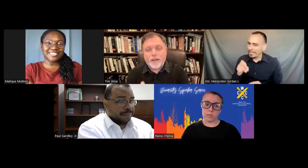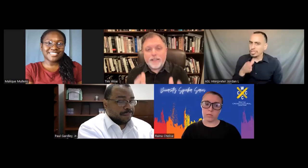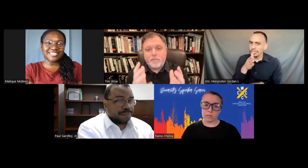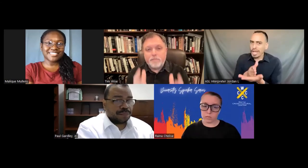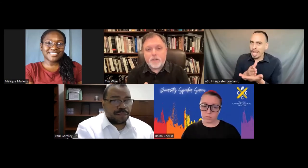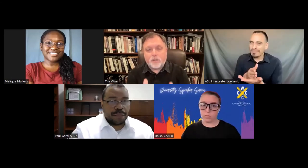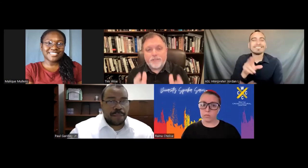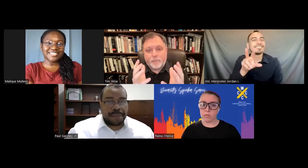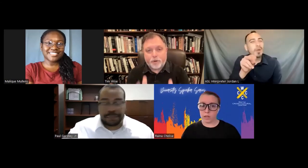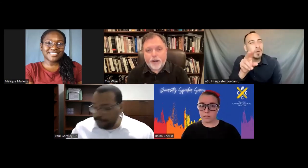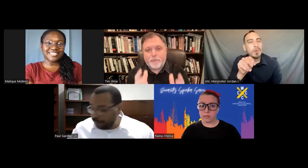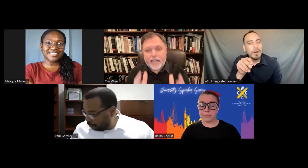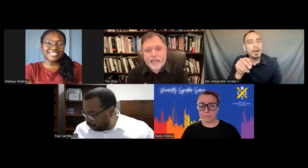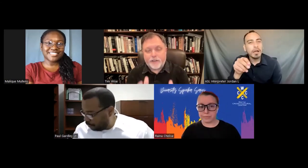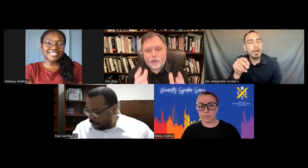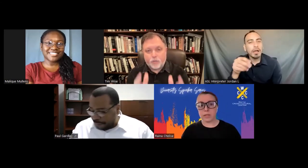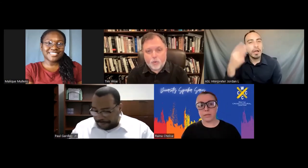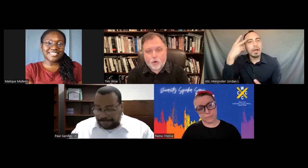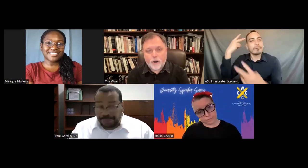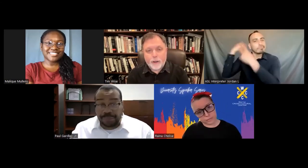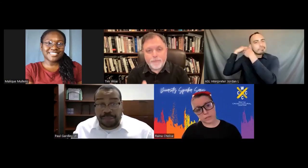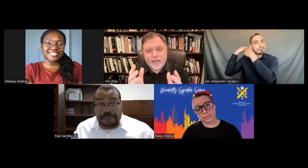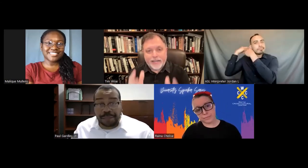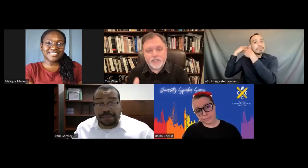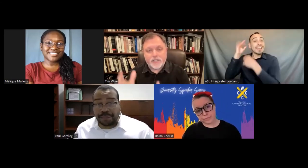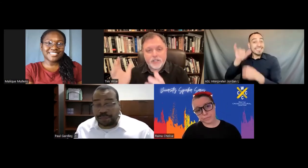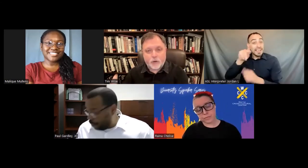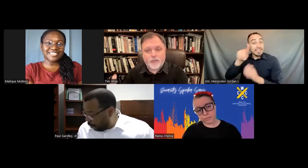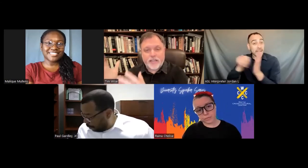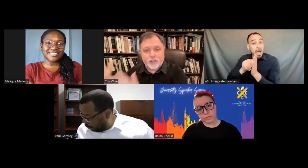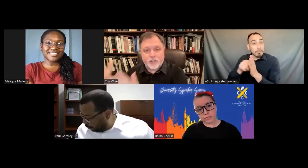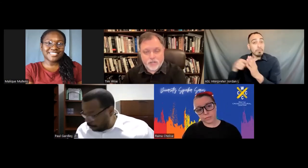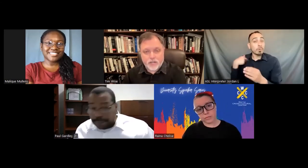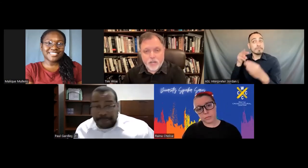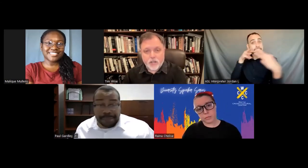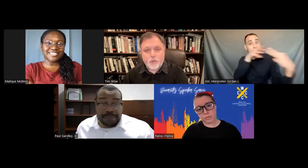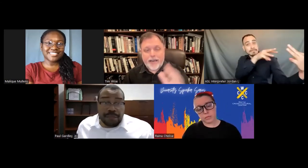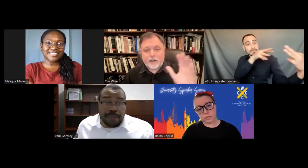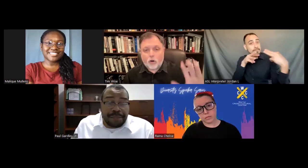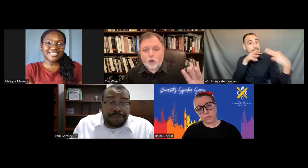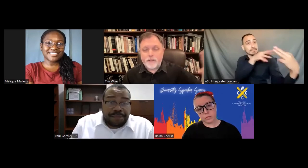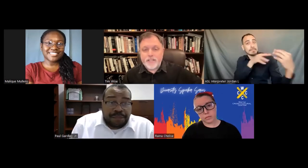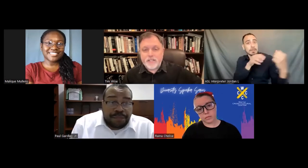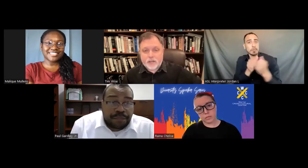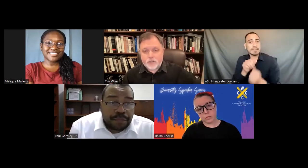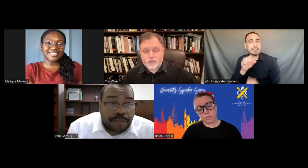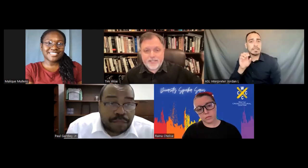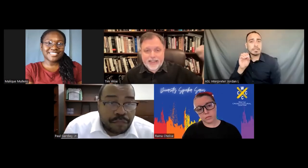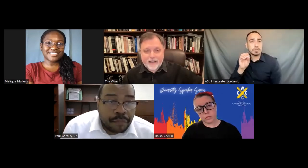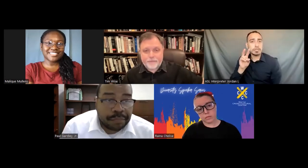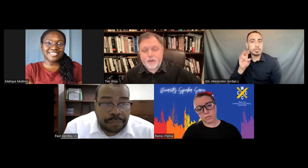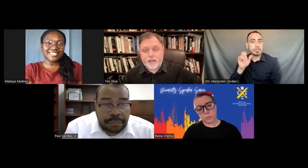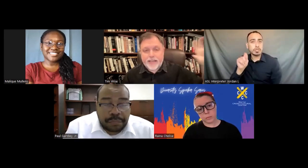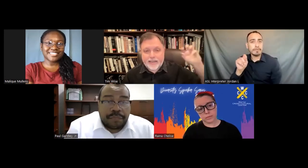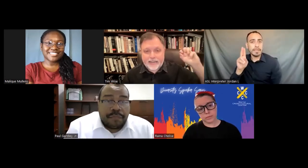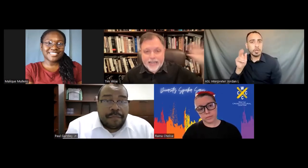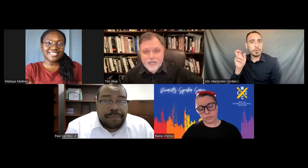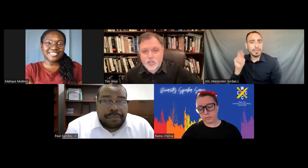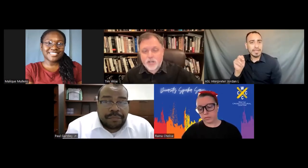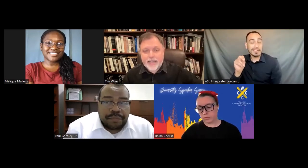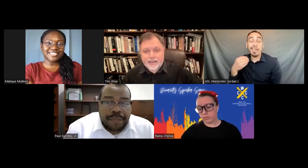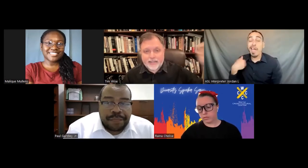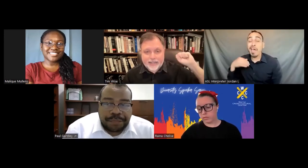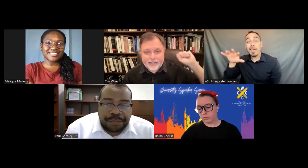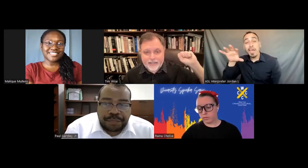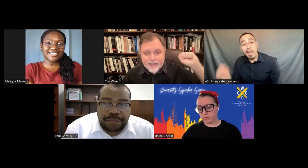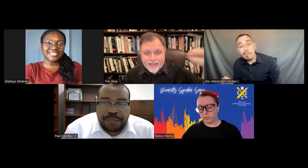We were in the middle of a propaganda war against the Soviet Union. You had all of these countries in Africa and in